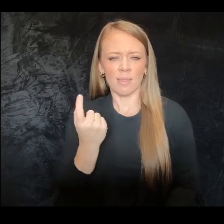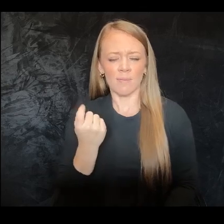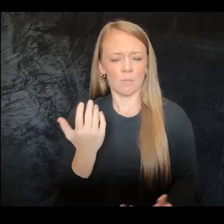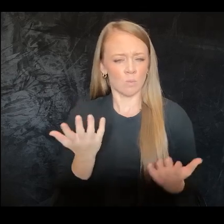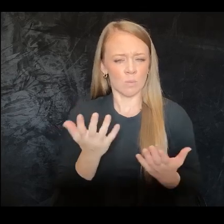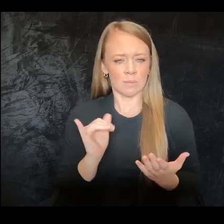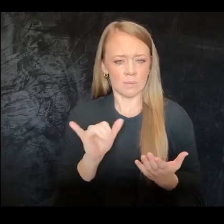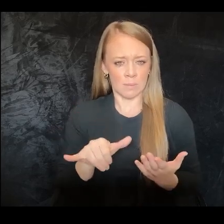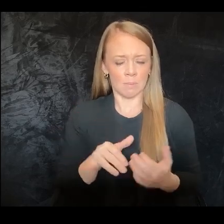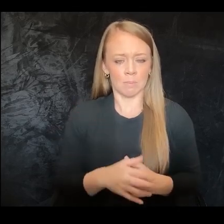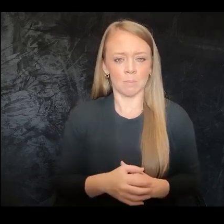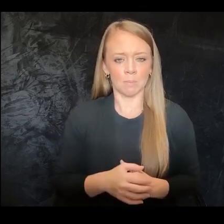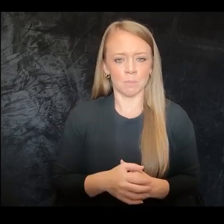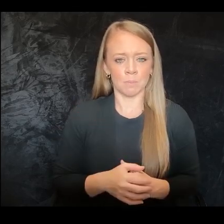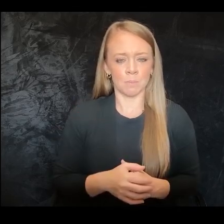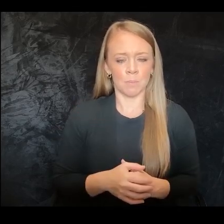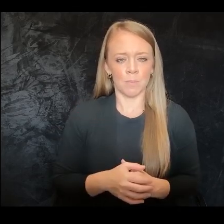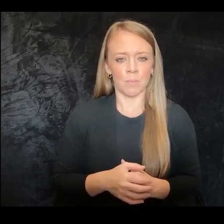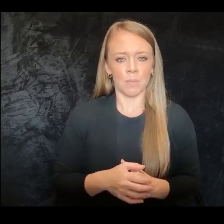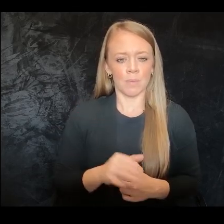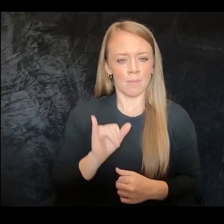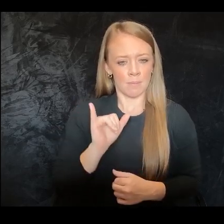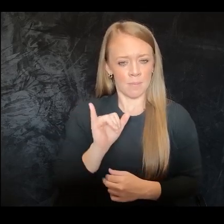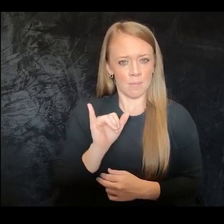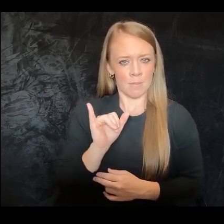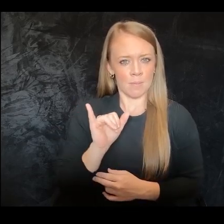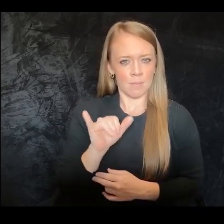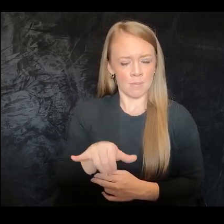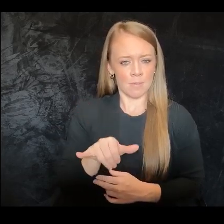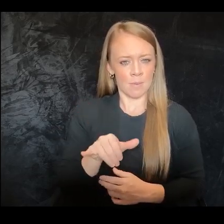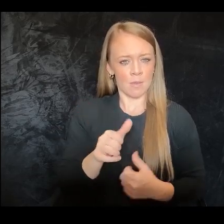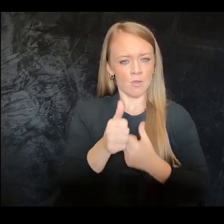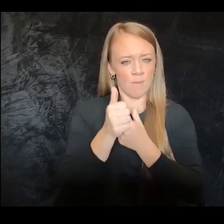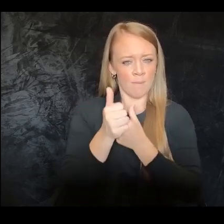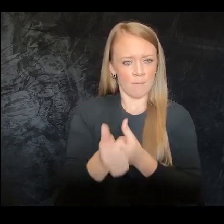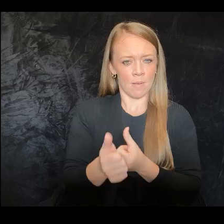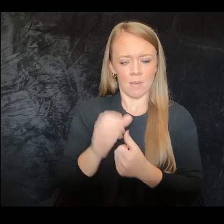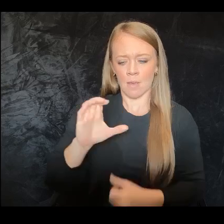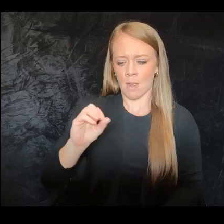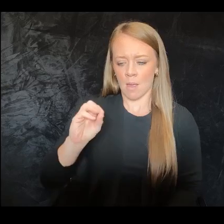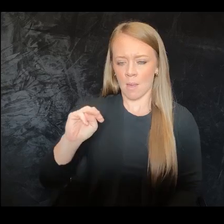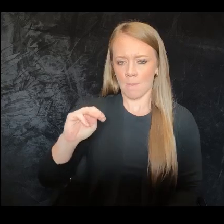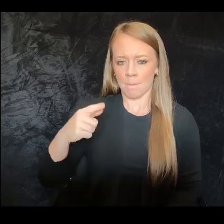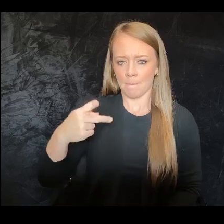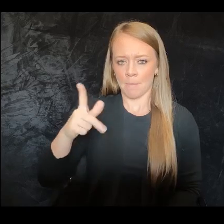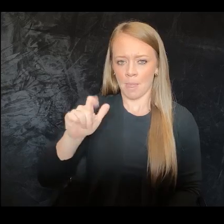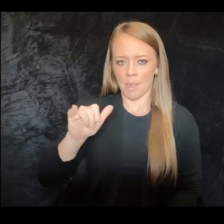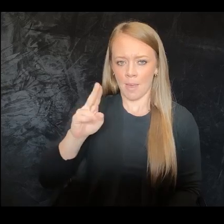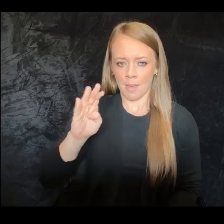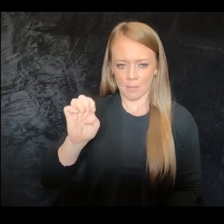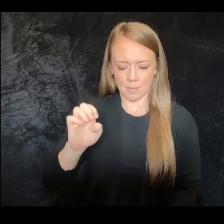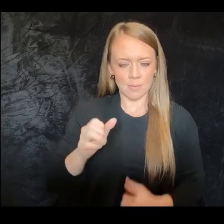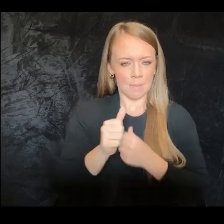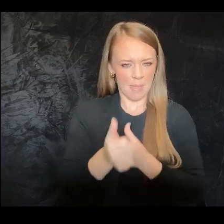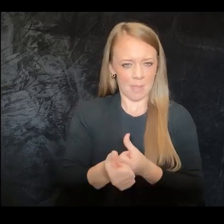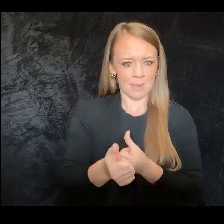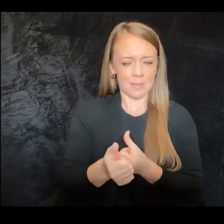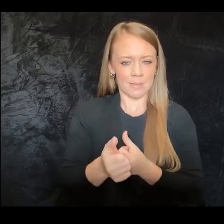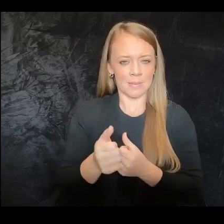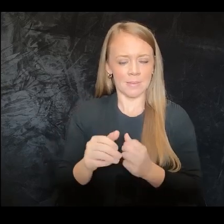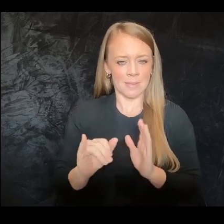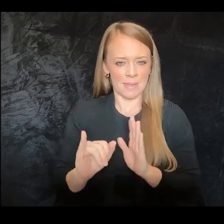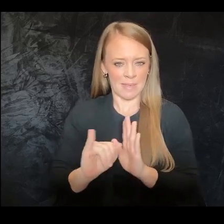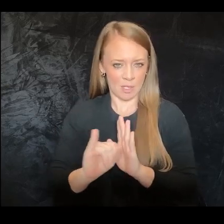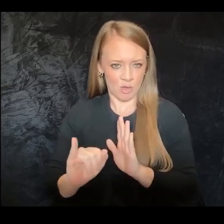What is Indicator 11? Indicator 11 is a compliance indicator. Compliance indicators